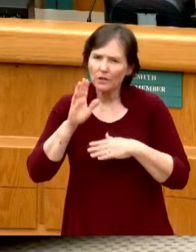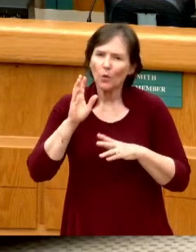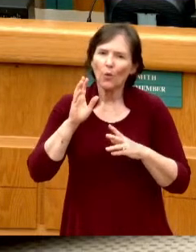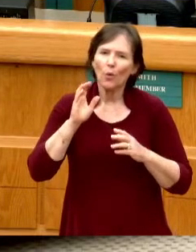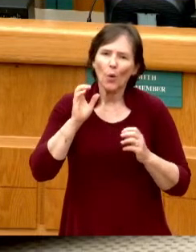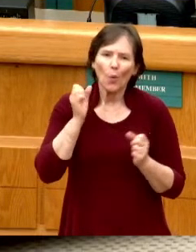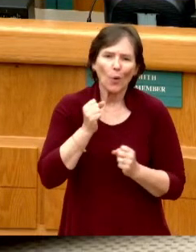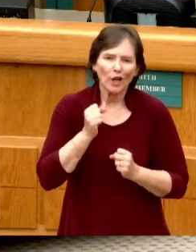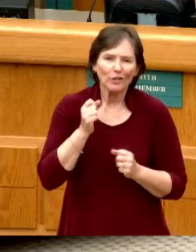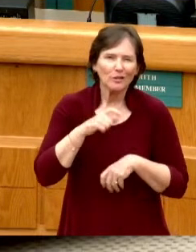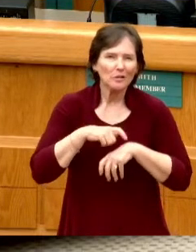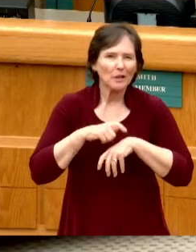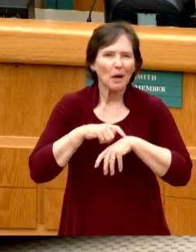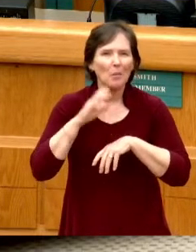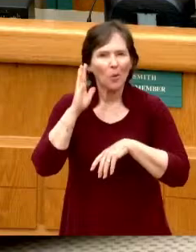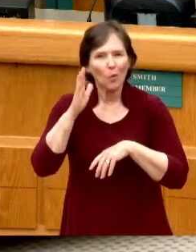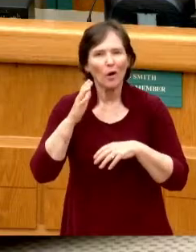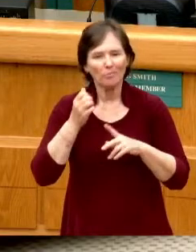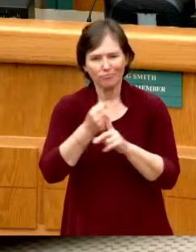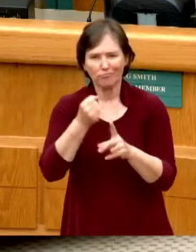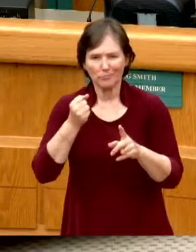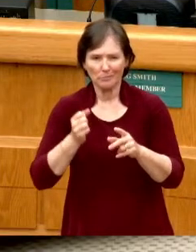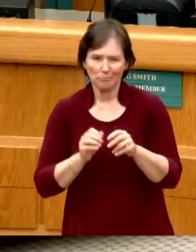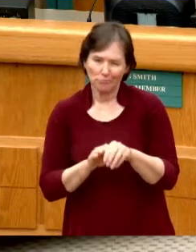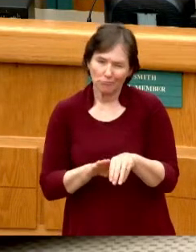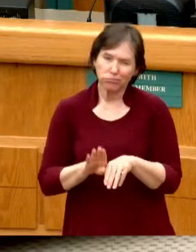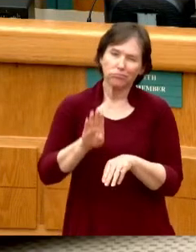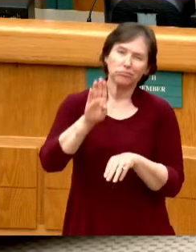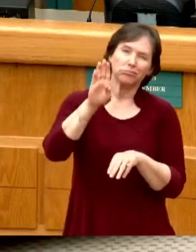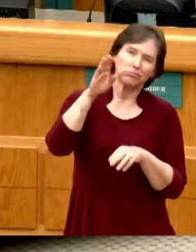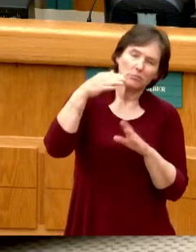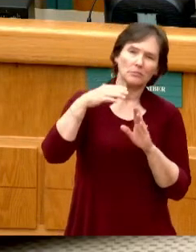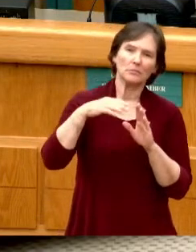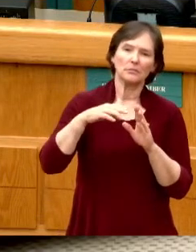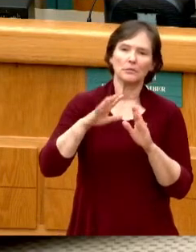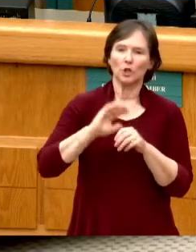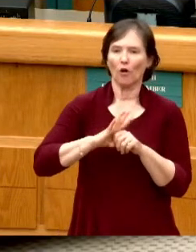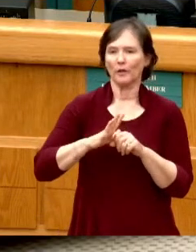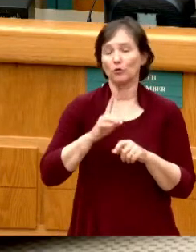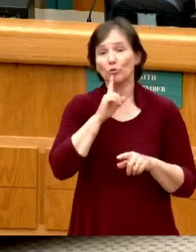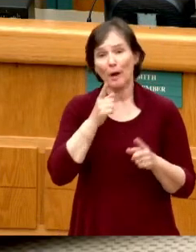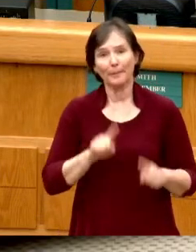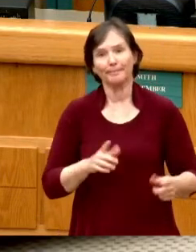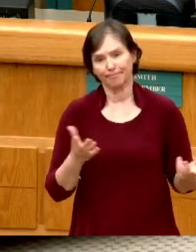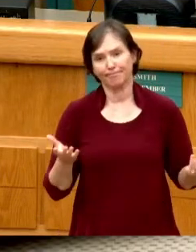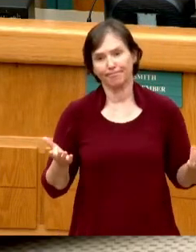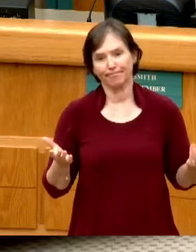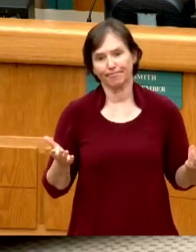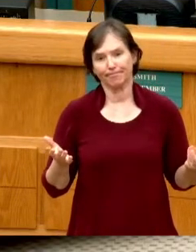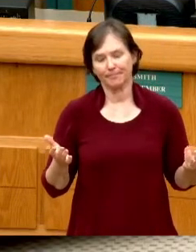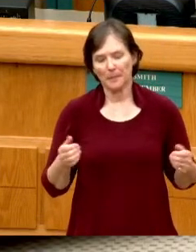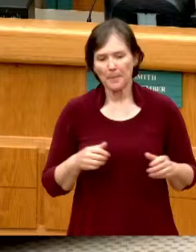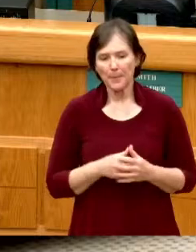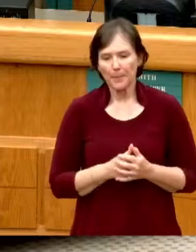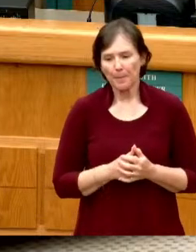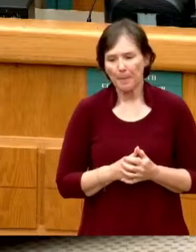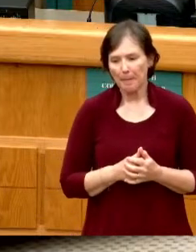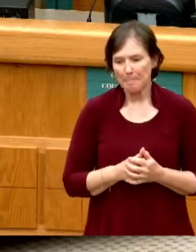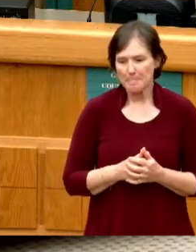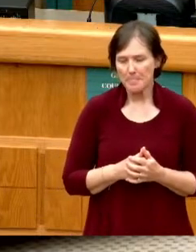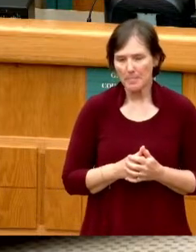COVID-19. And this is our second wave. Next slide, please. If you look at the